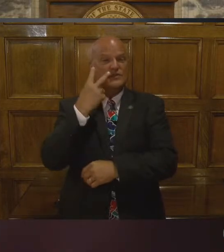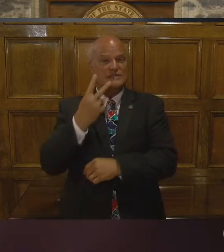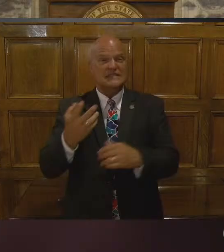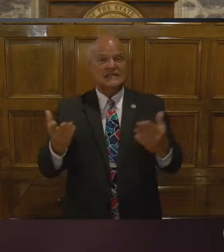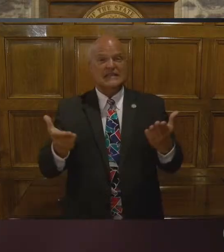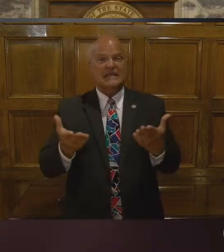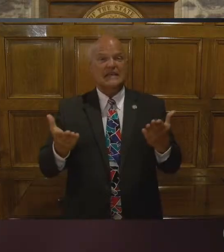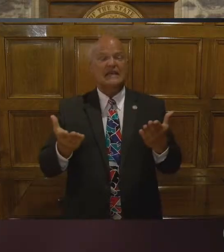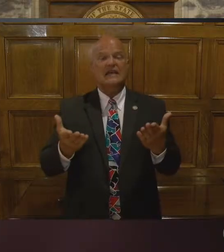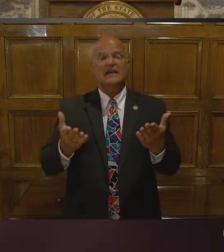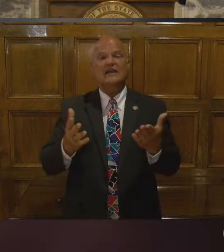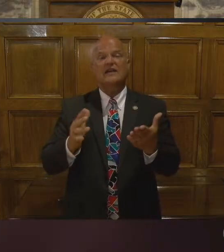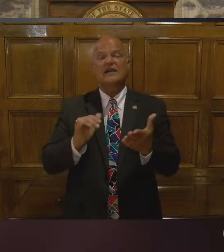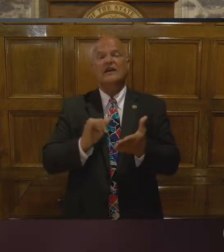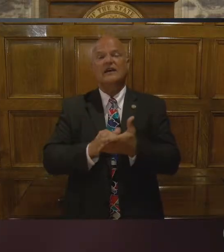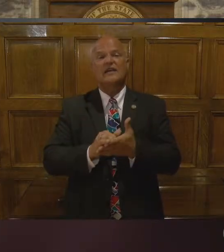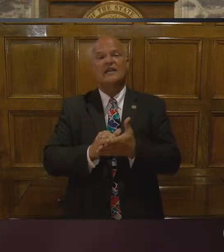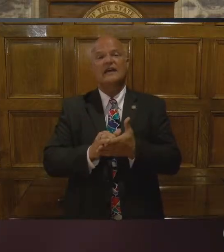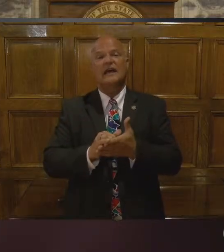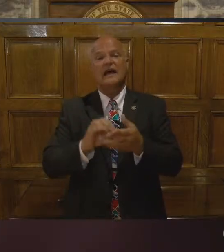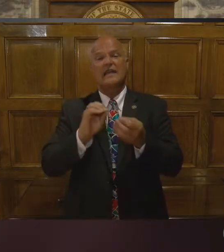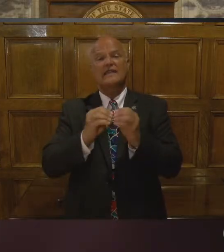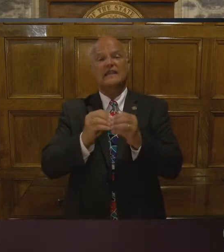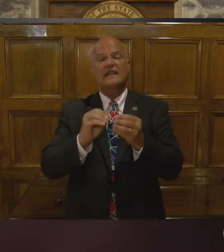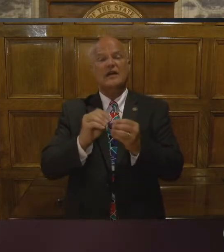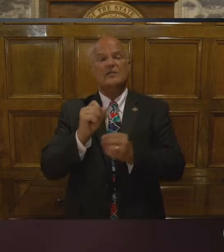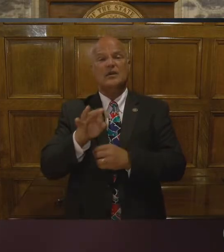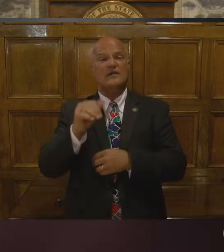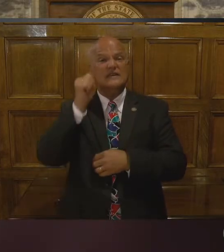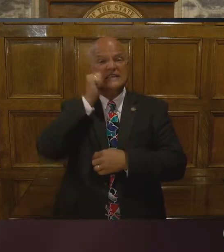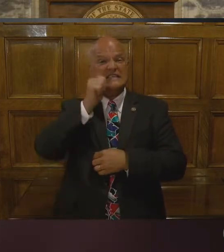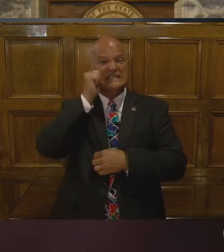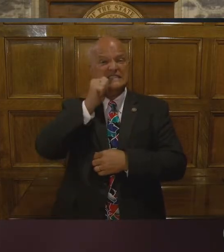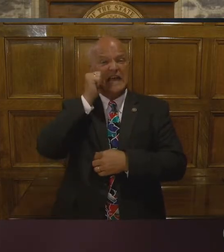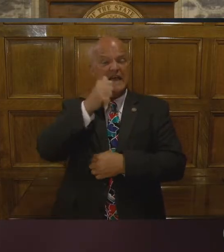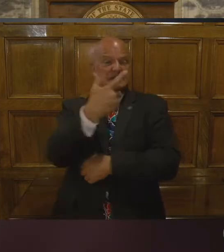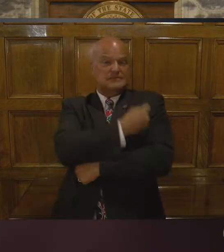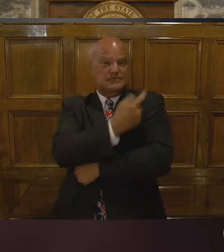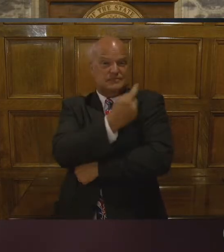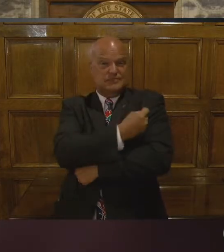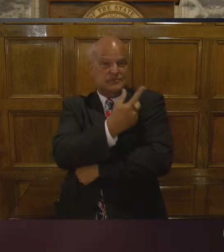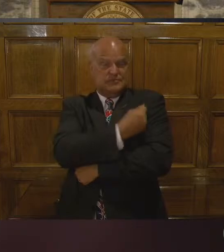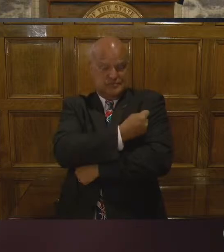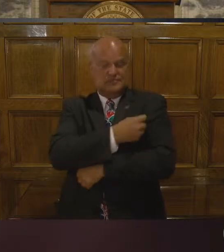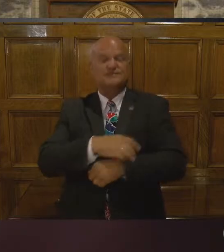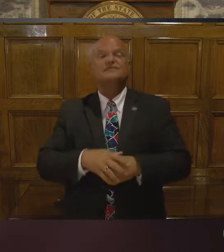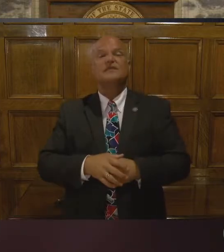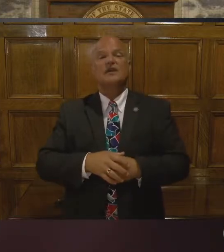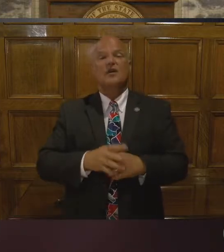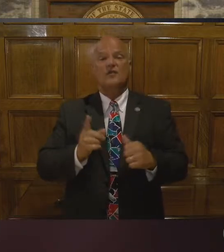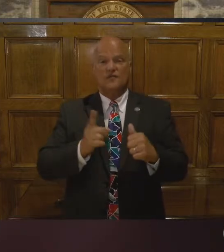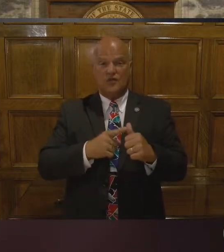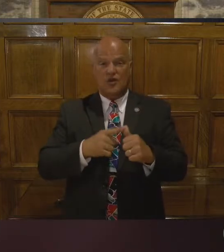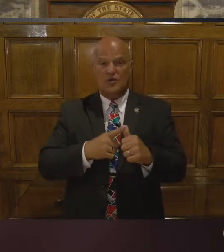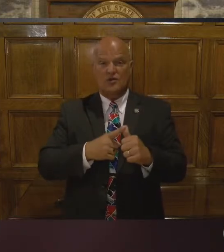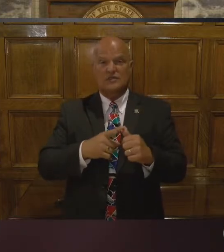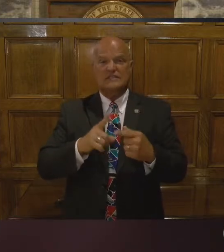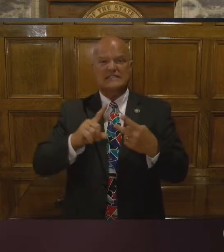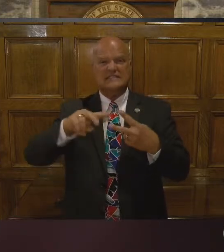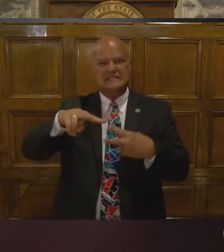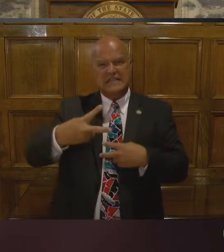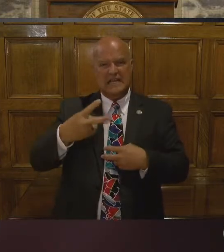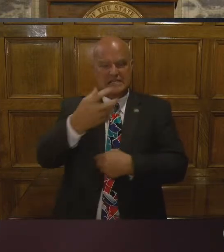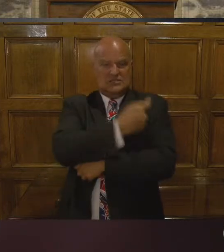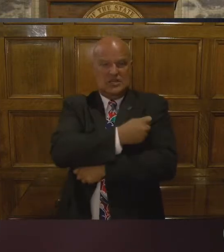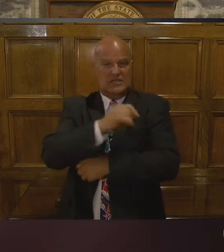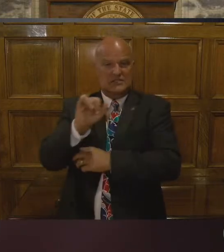here the number of daily administered, so in other words, first and boost shots that were given